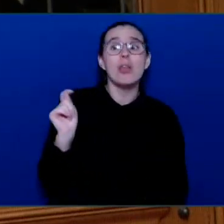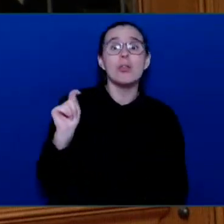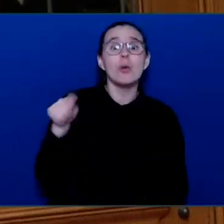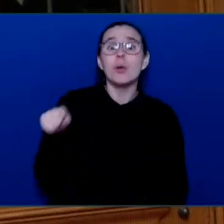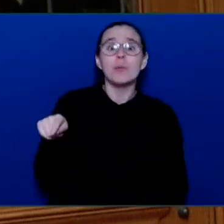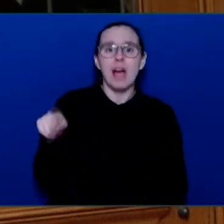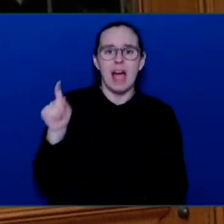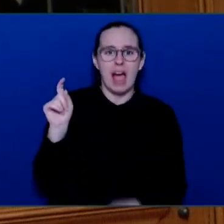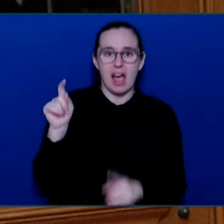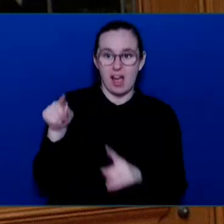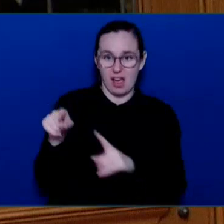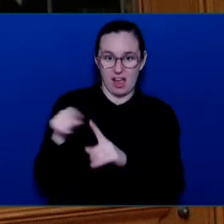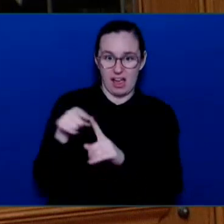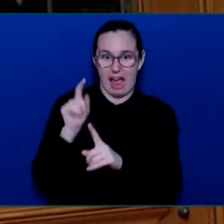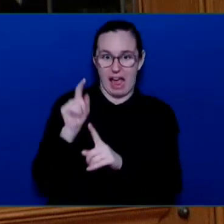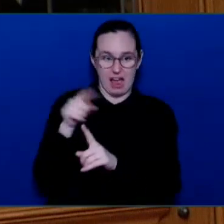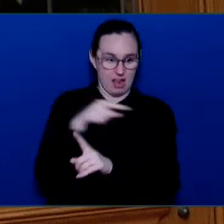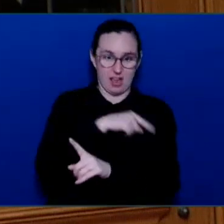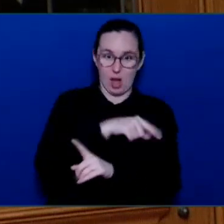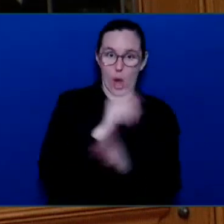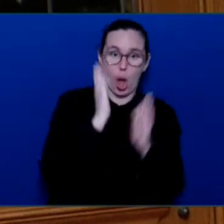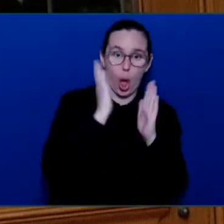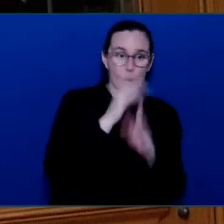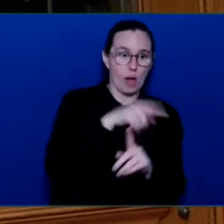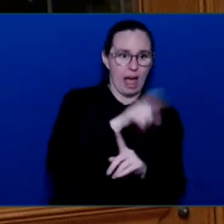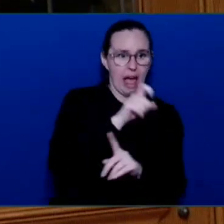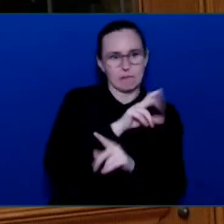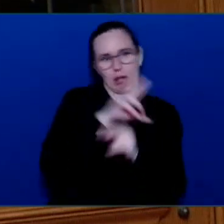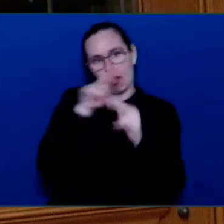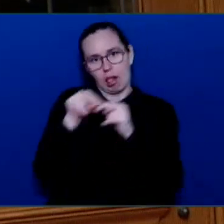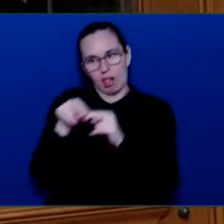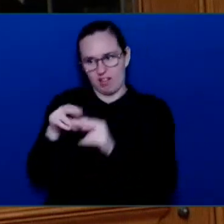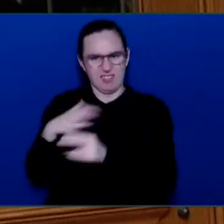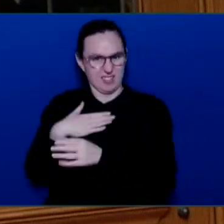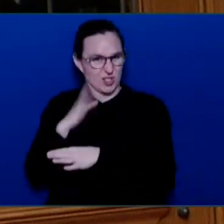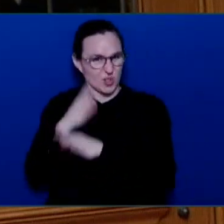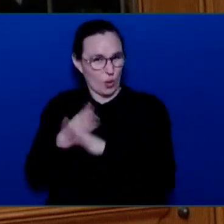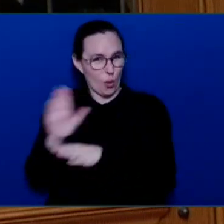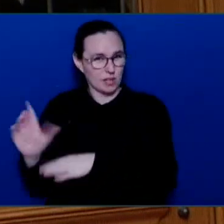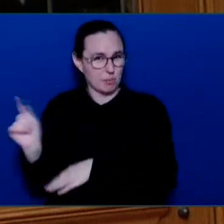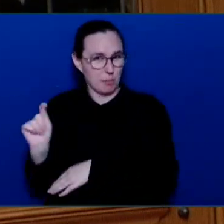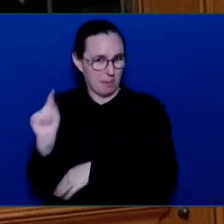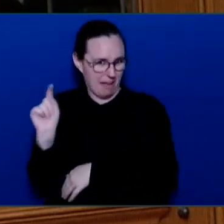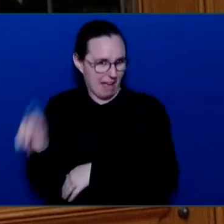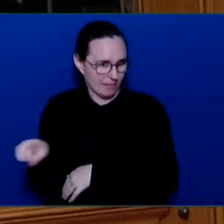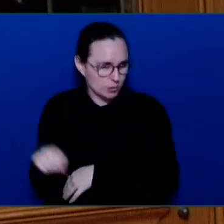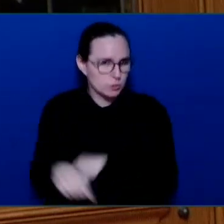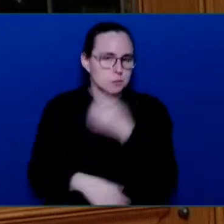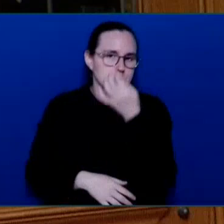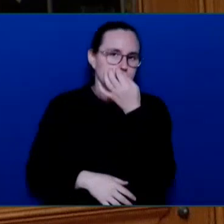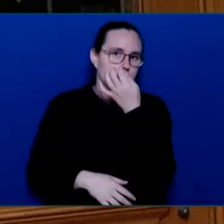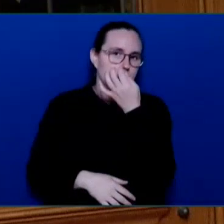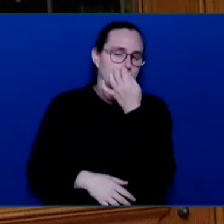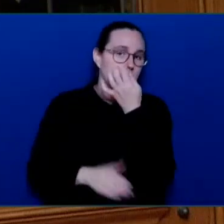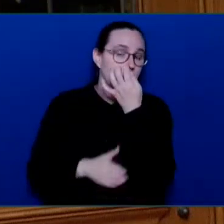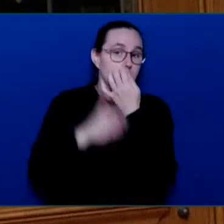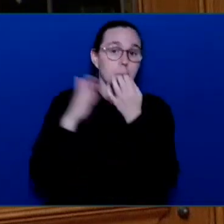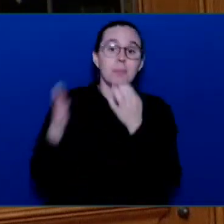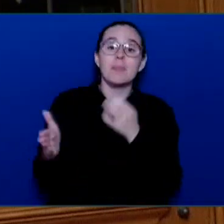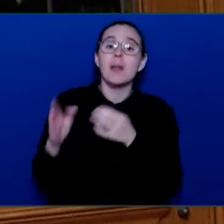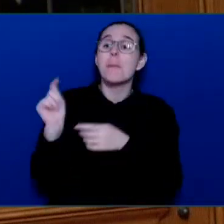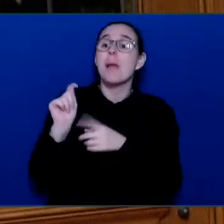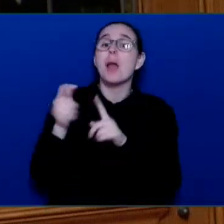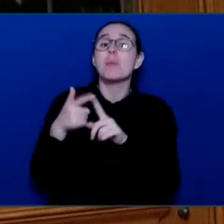was human feces on the floor of the bathroom in her unit and had been there for hours